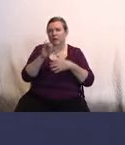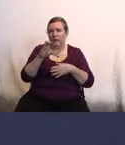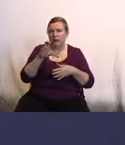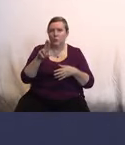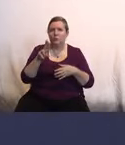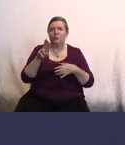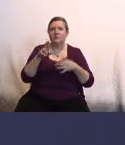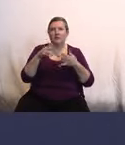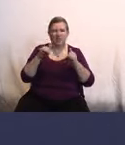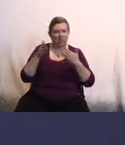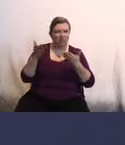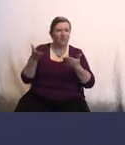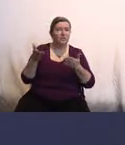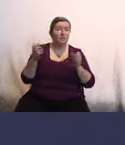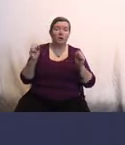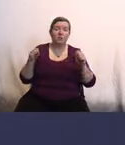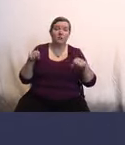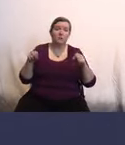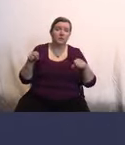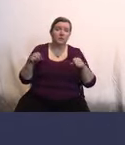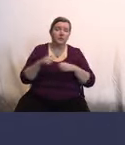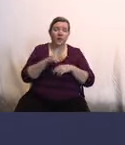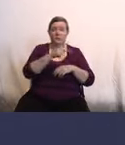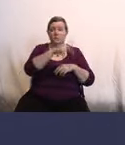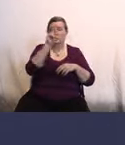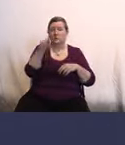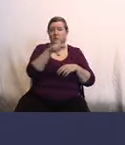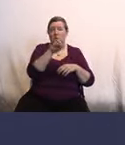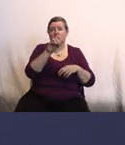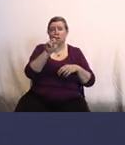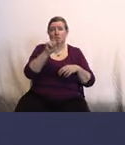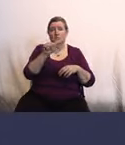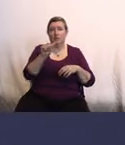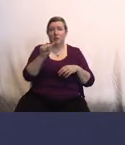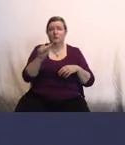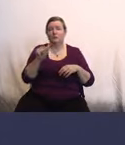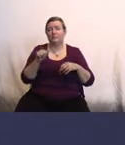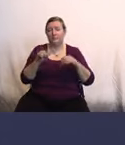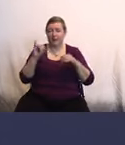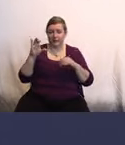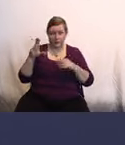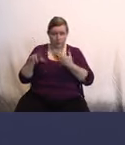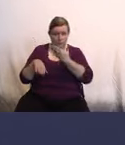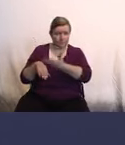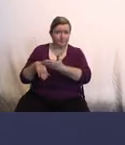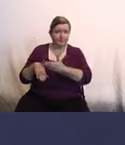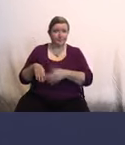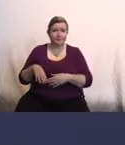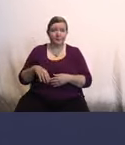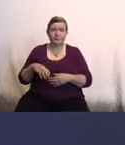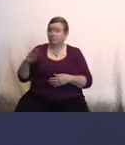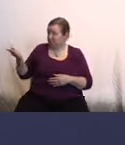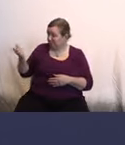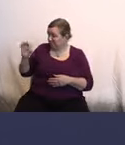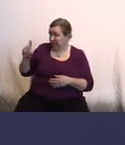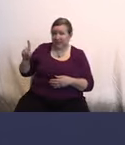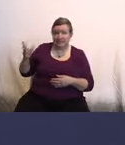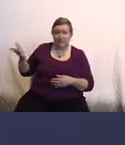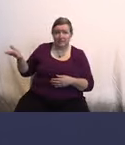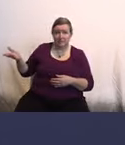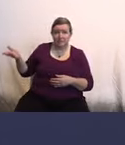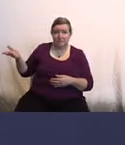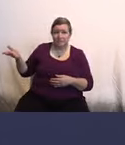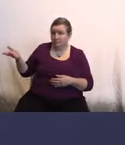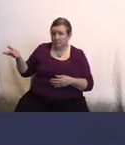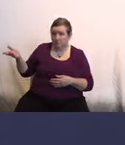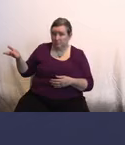reality. I'd love to get Ed's answer on, is this it? Please, God, I hope the answer is yes, but I unfortunately will